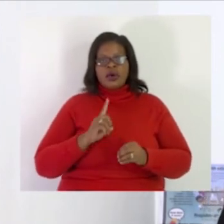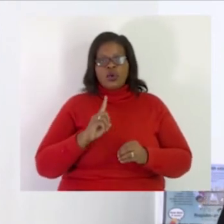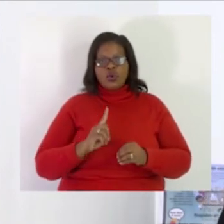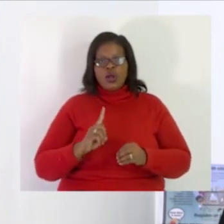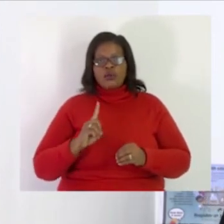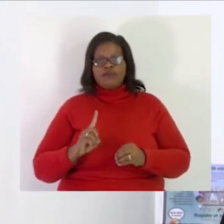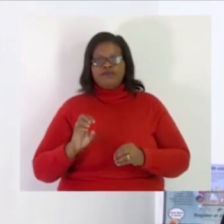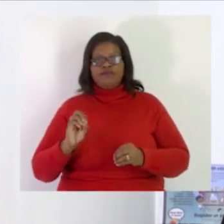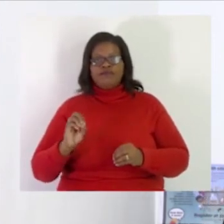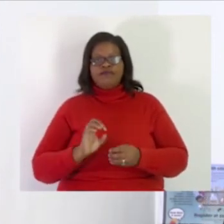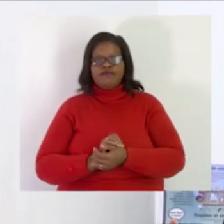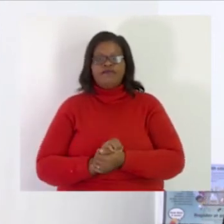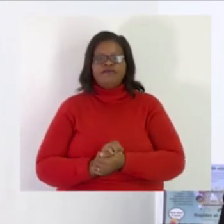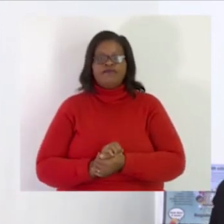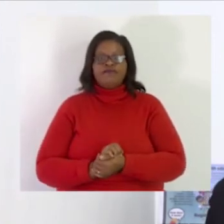11,110,